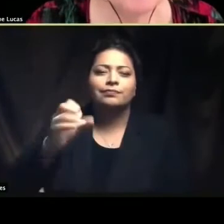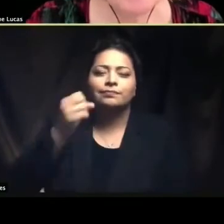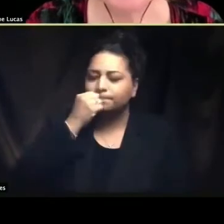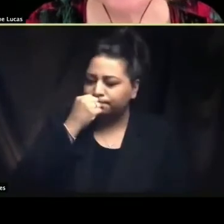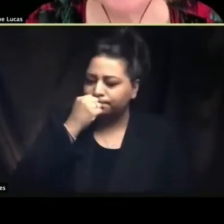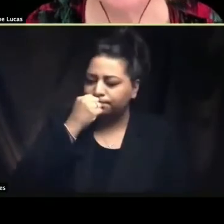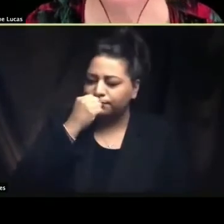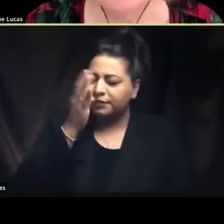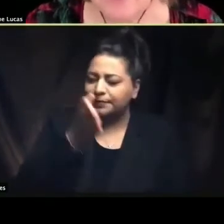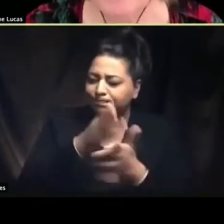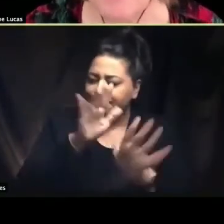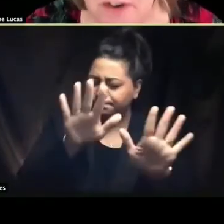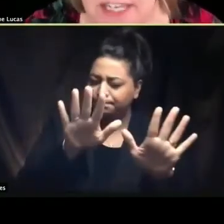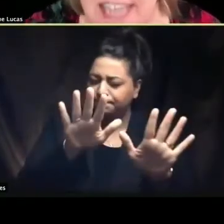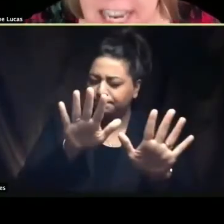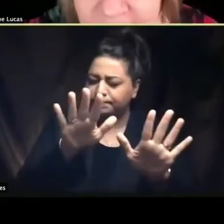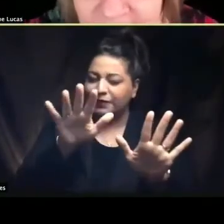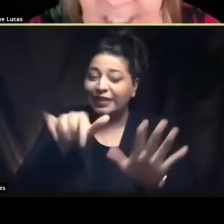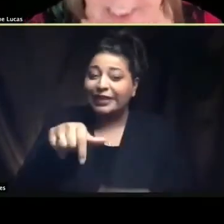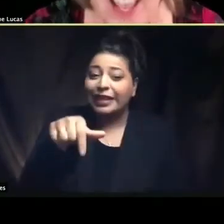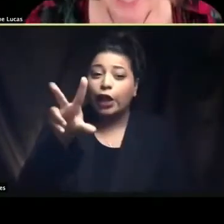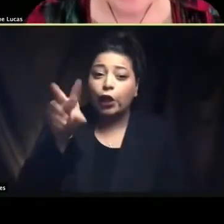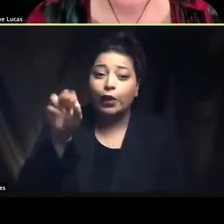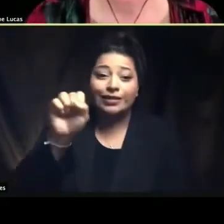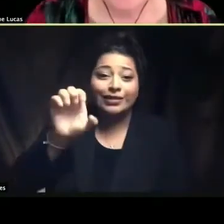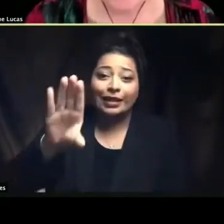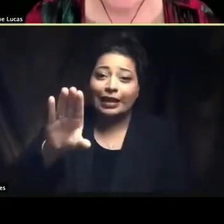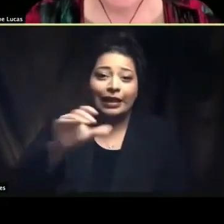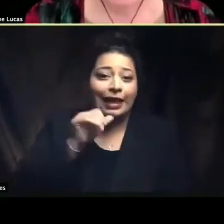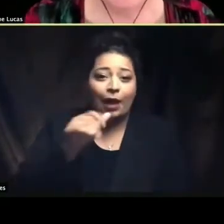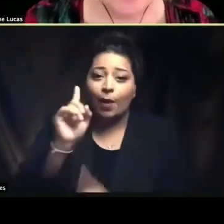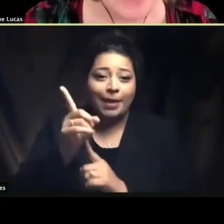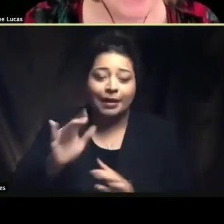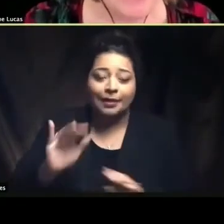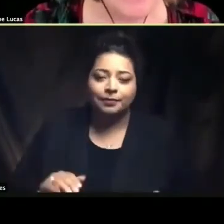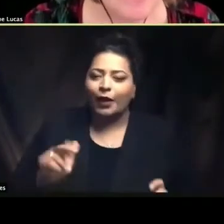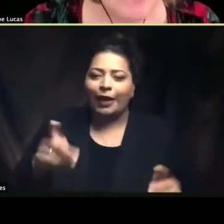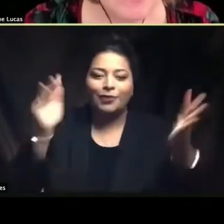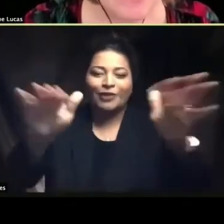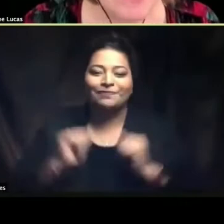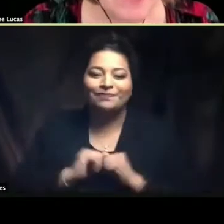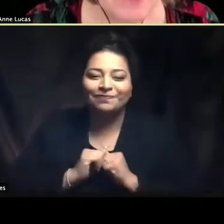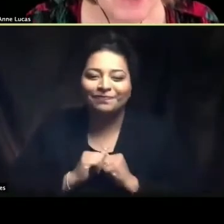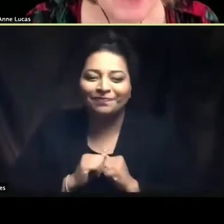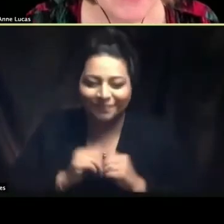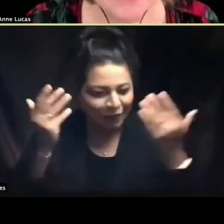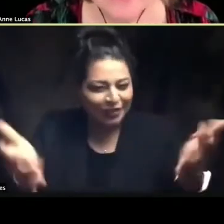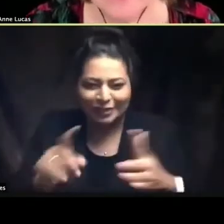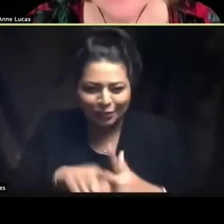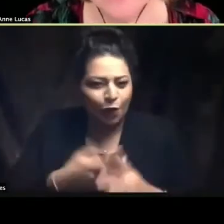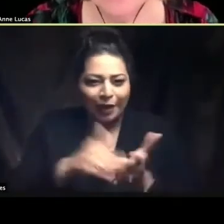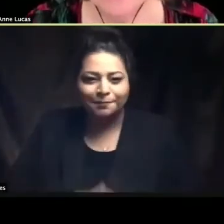Let me stop you for 2 seconds. This is going to be 30 seconds. Okay. Sorry. Go ahead. Start over.